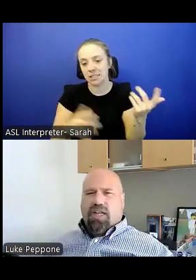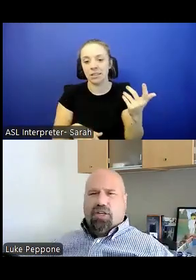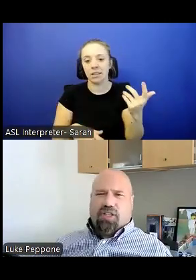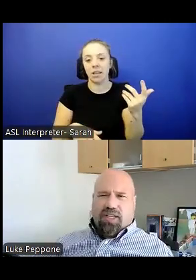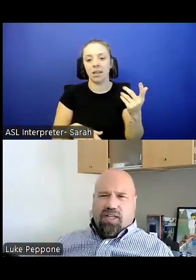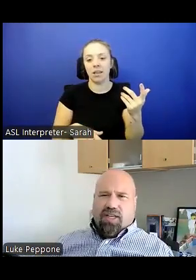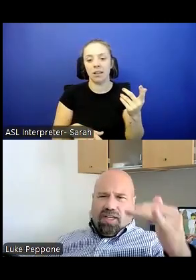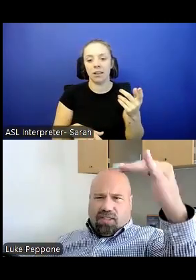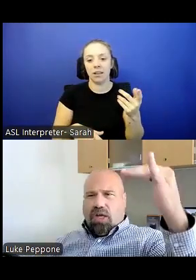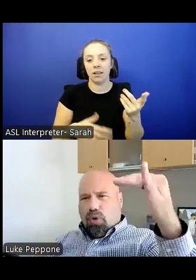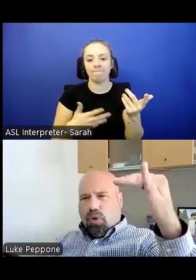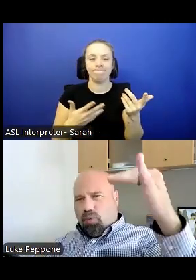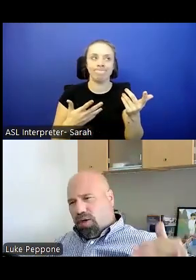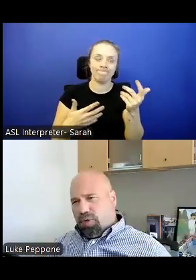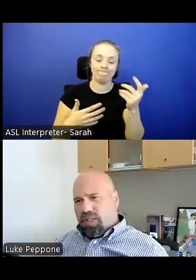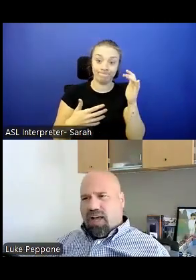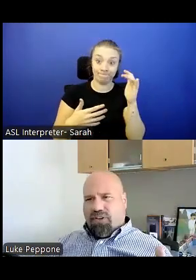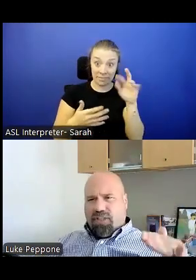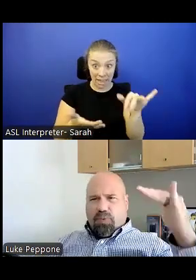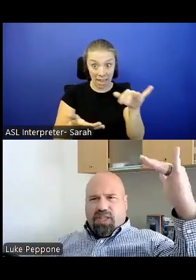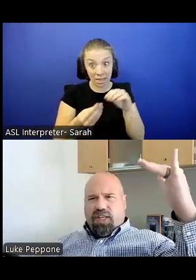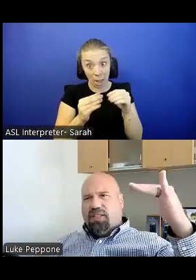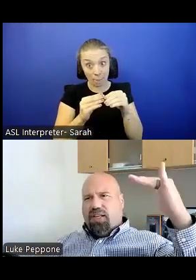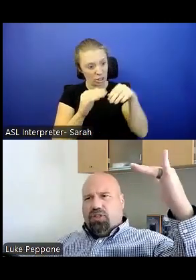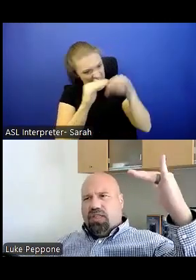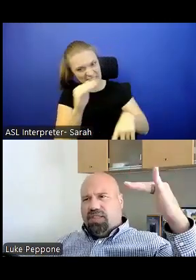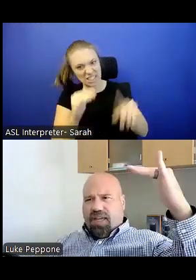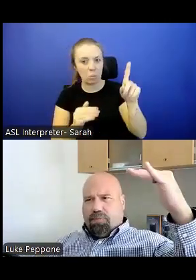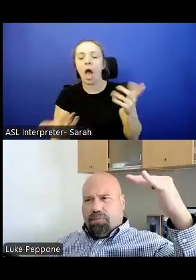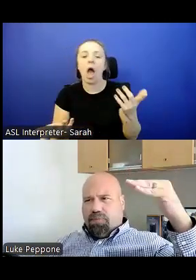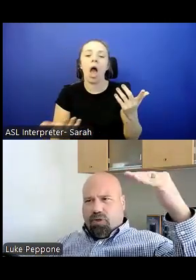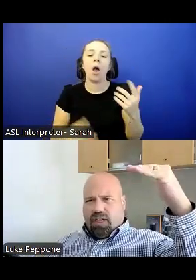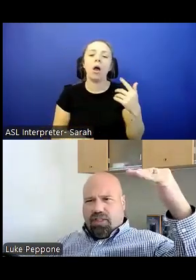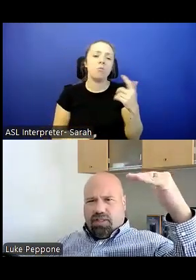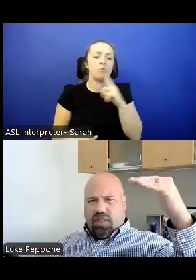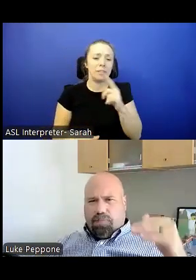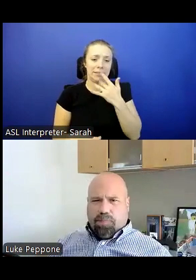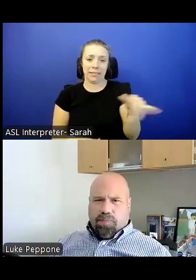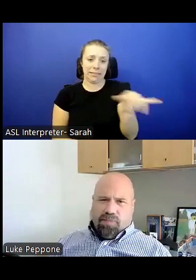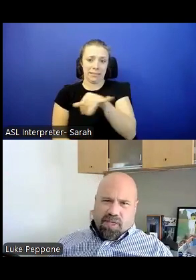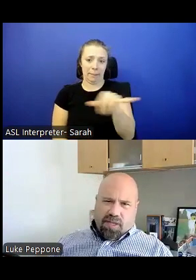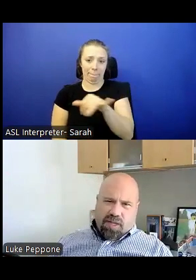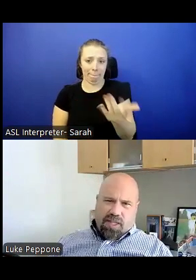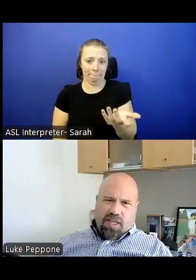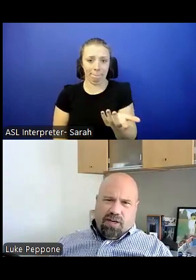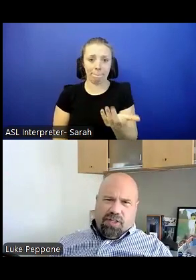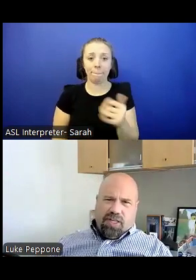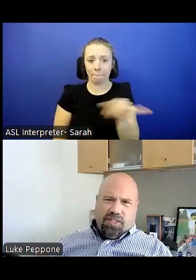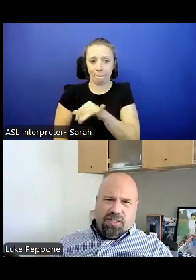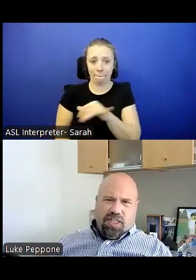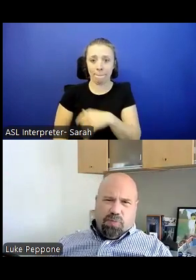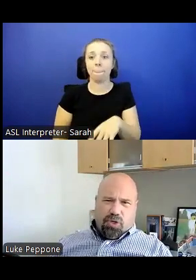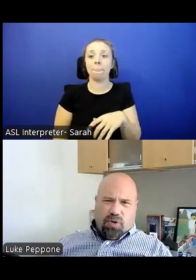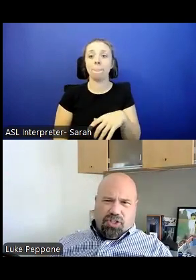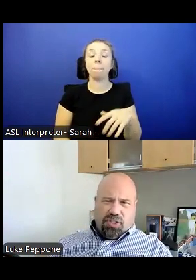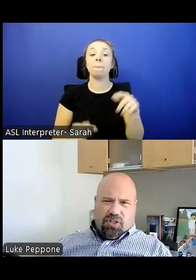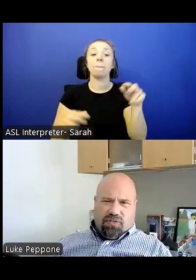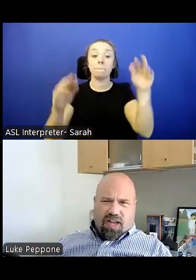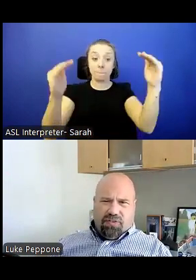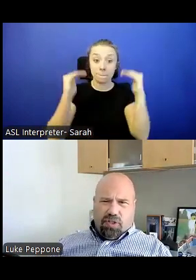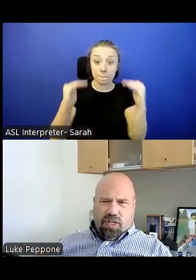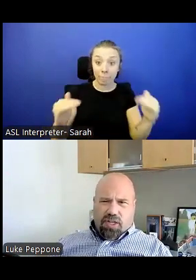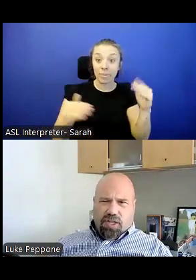number essentially is lower than one with confidence. So we say it's essentially the same. Okay, it's the same. And then if we look at disease